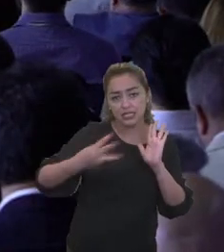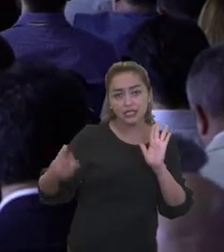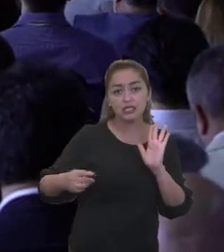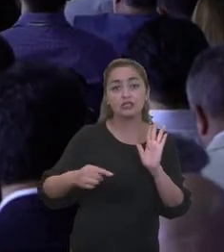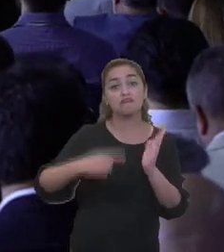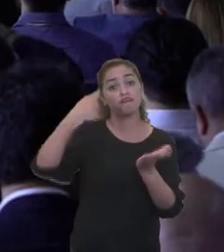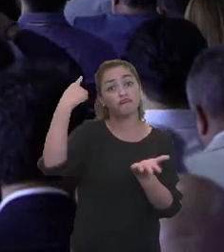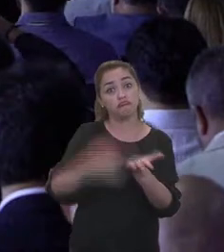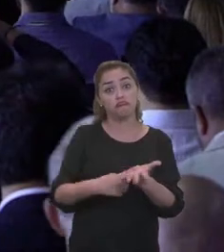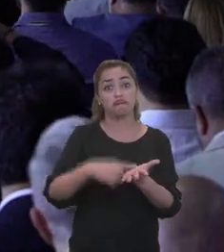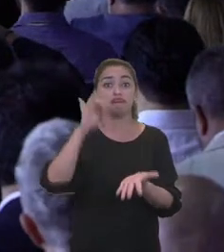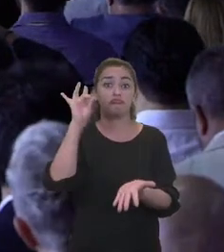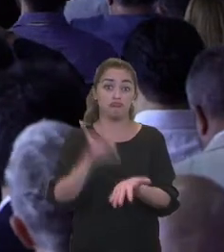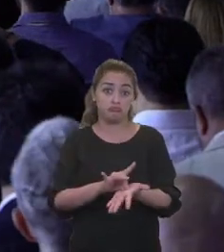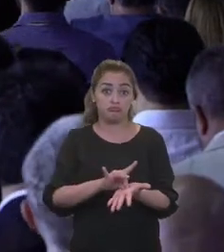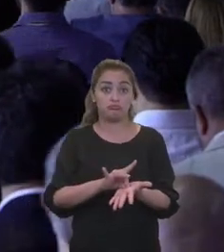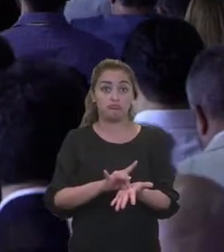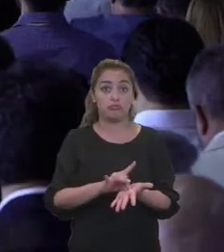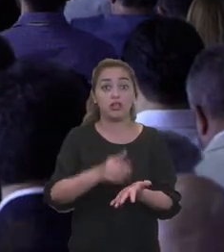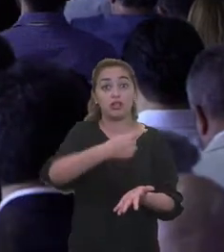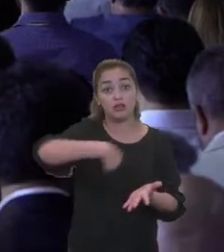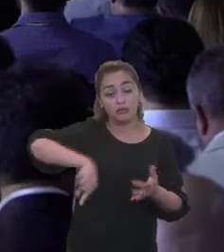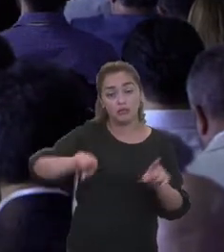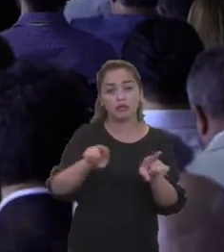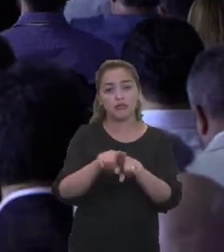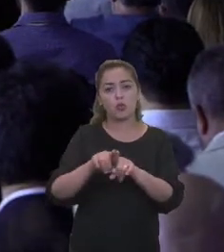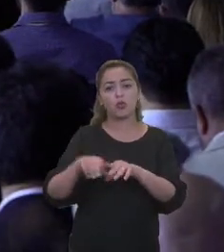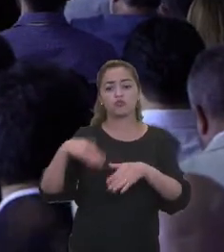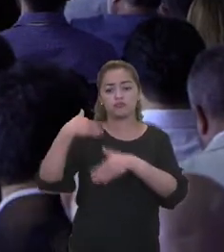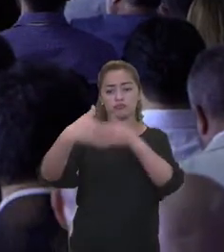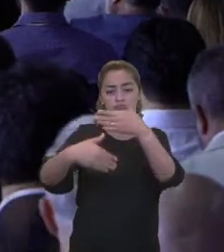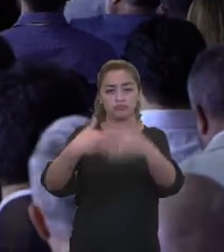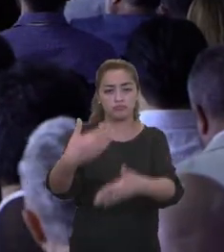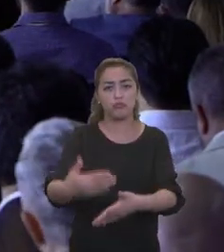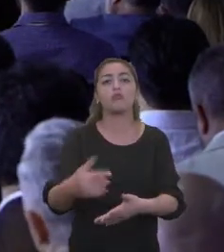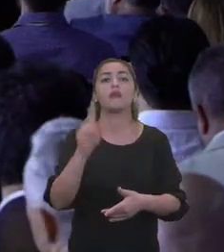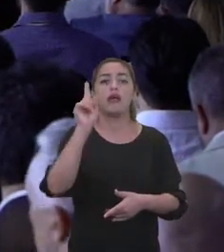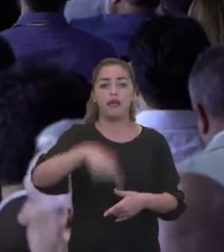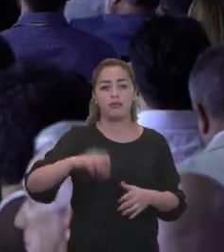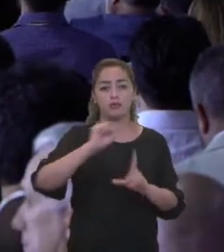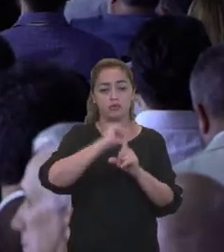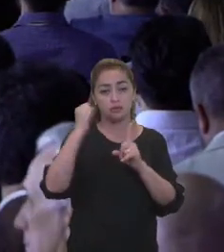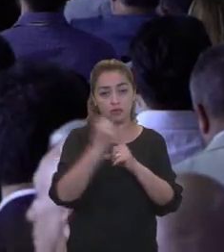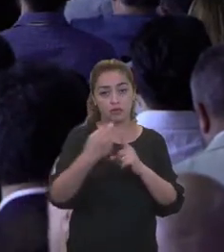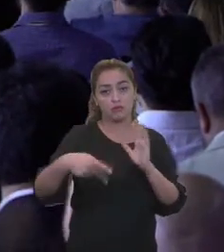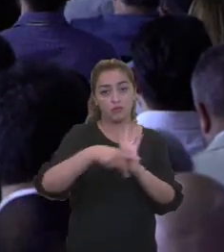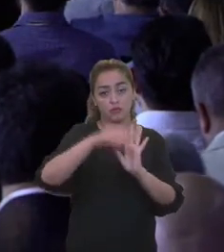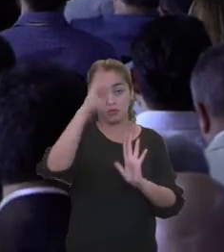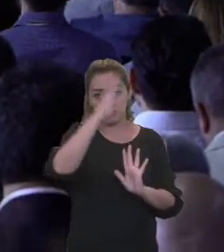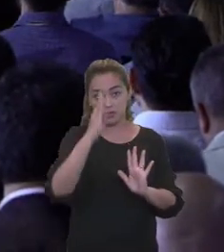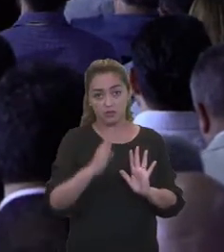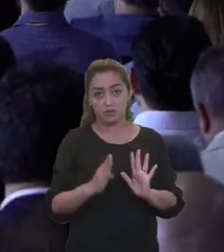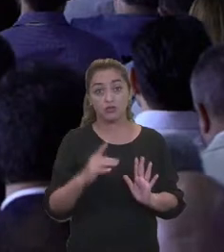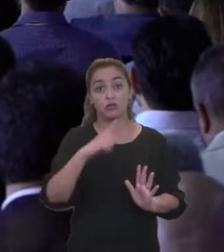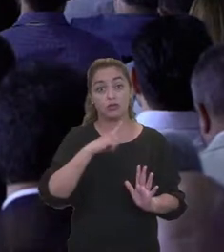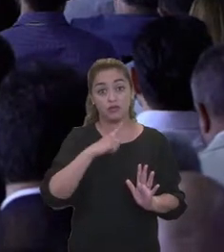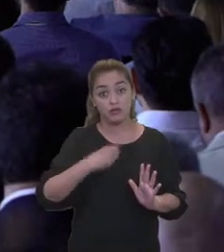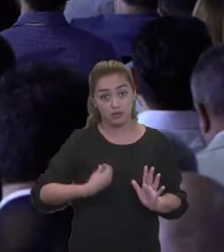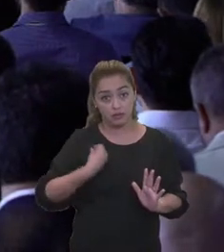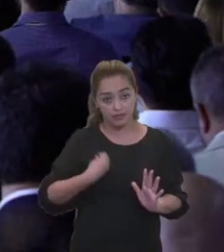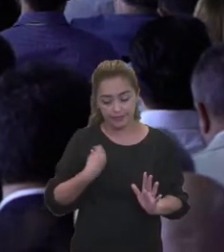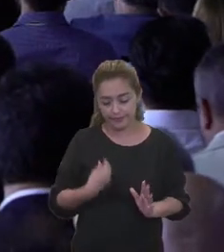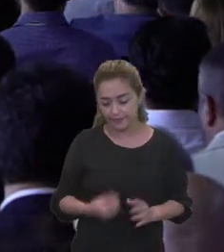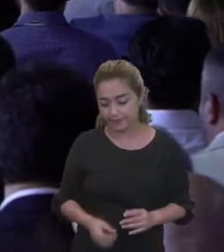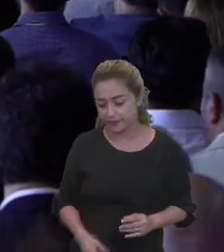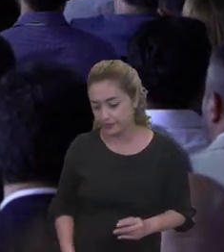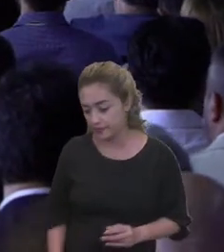commitment with a legacy to the Brazilian society. So this element, this is the difference that